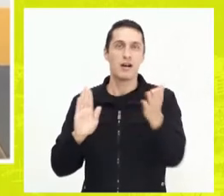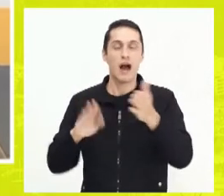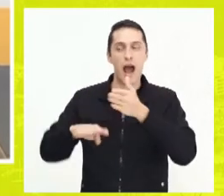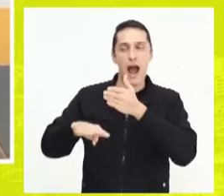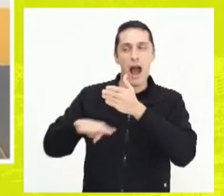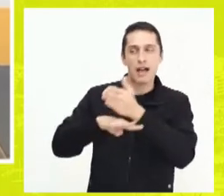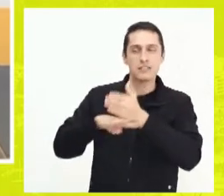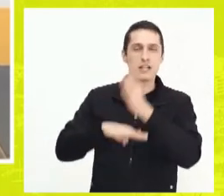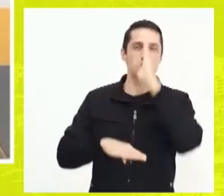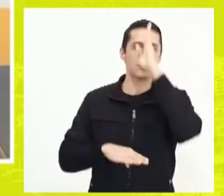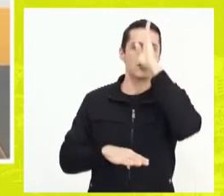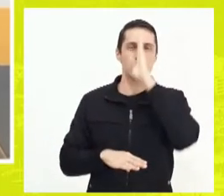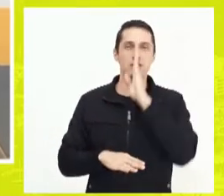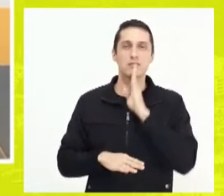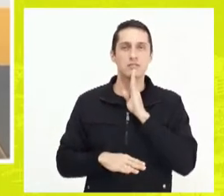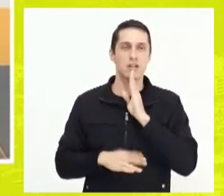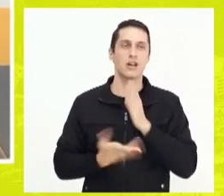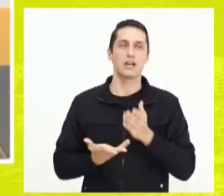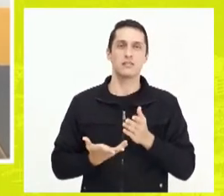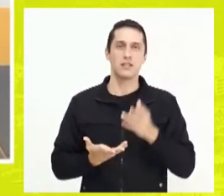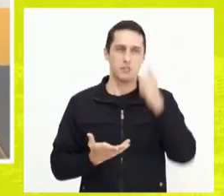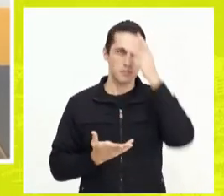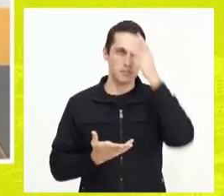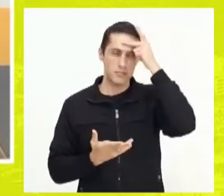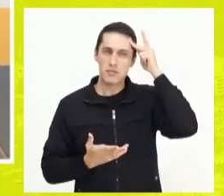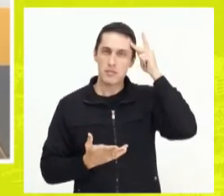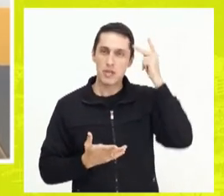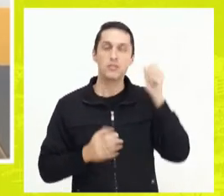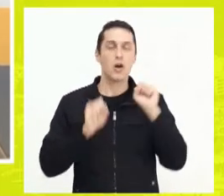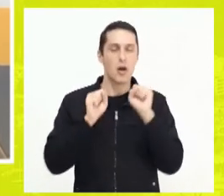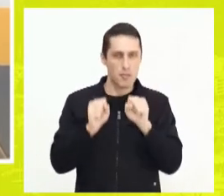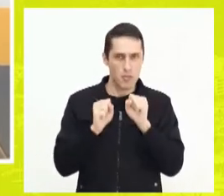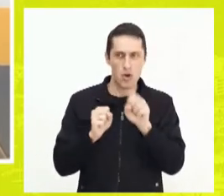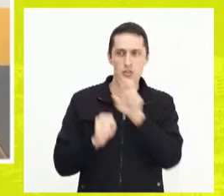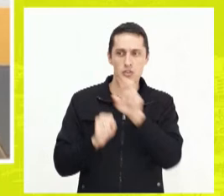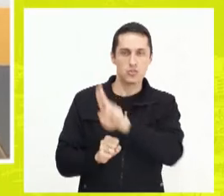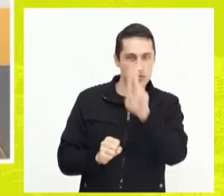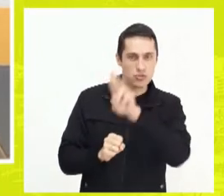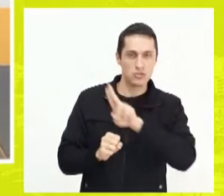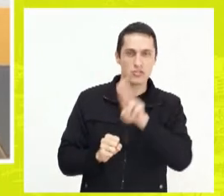able to have access to it for free and